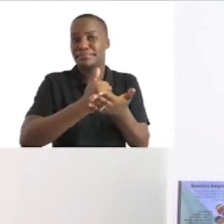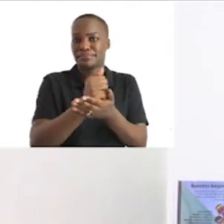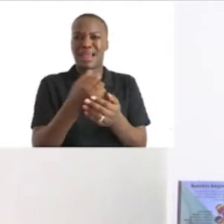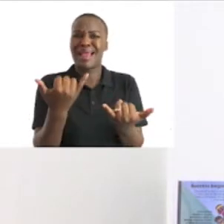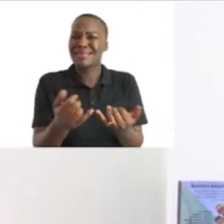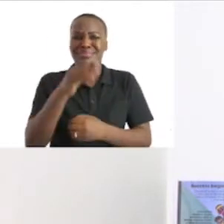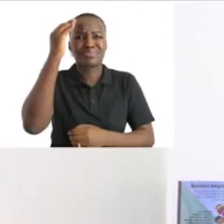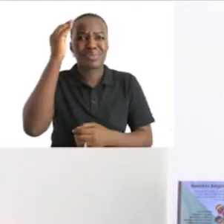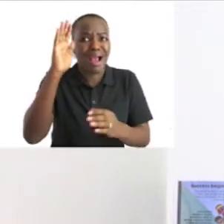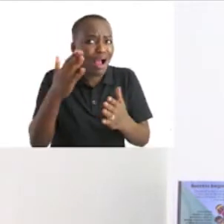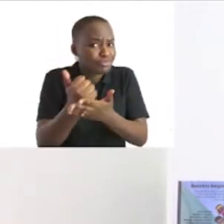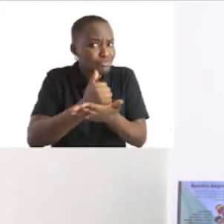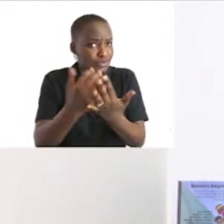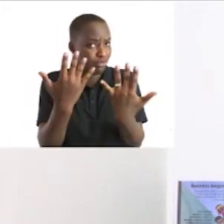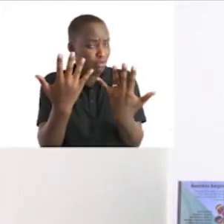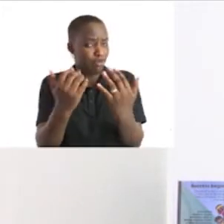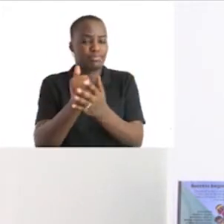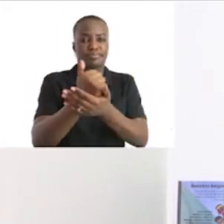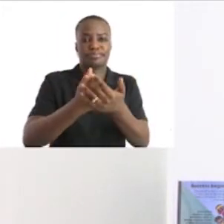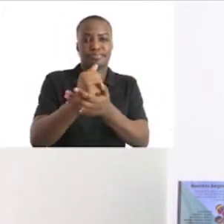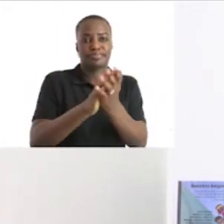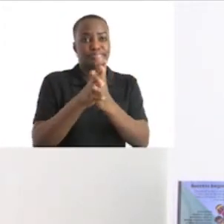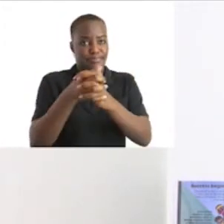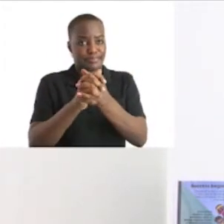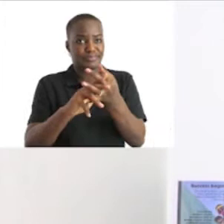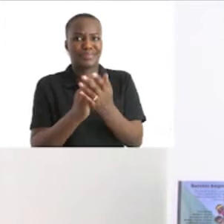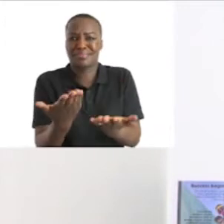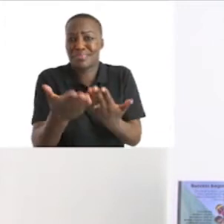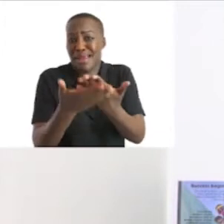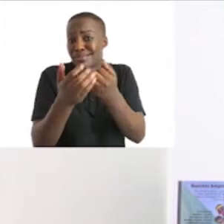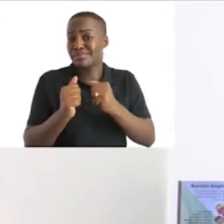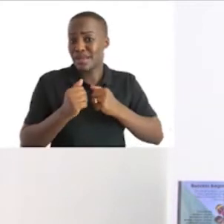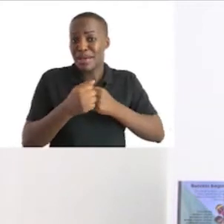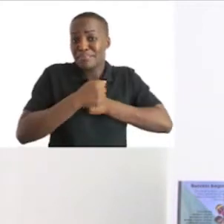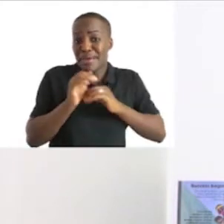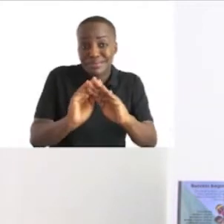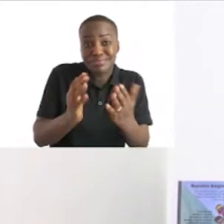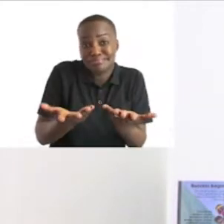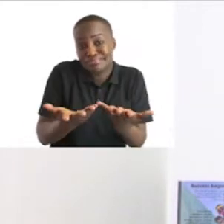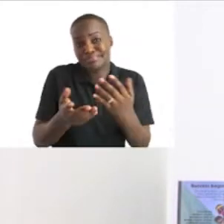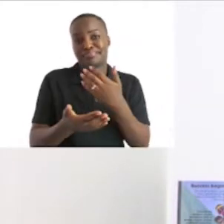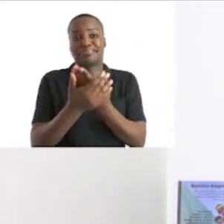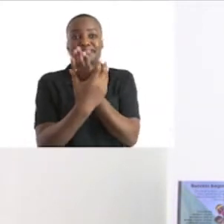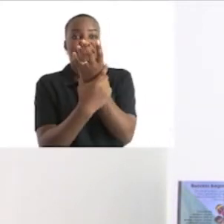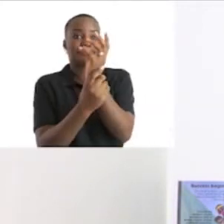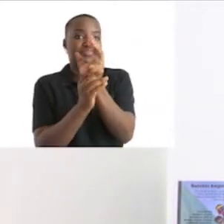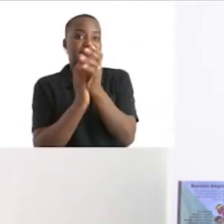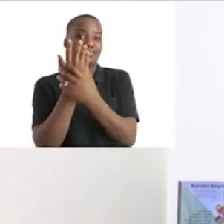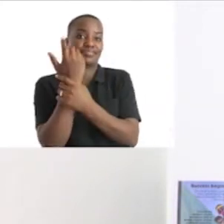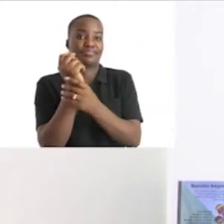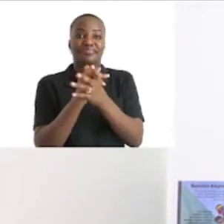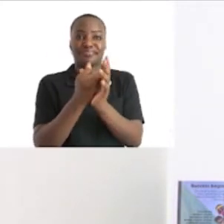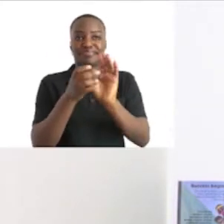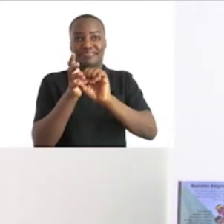should know how to sanitize your hands. You can even teach your parents if they don't know how to. Round and round and on